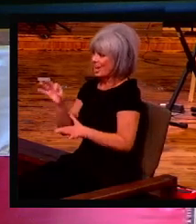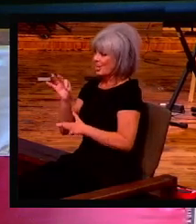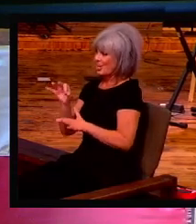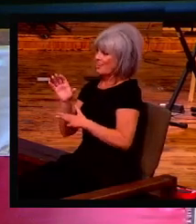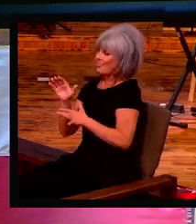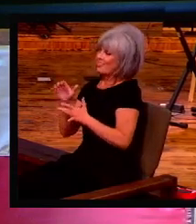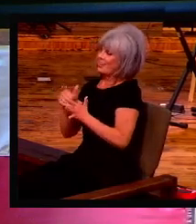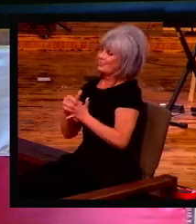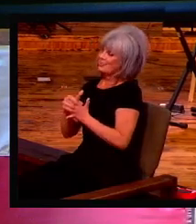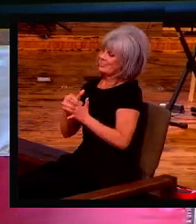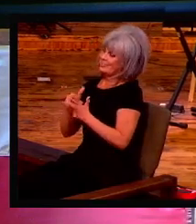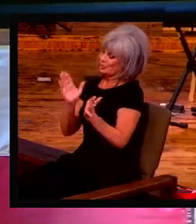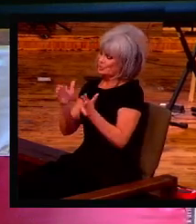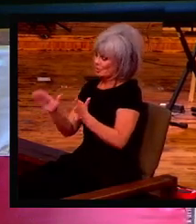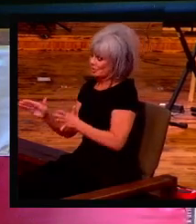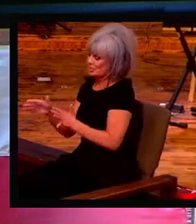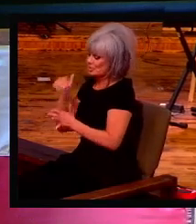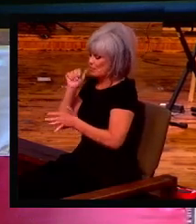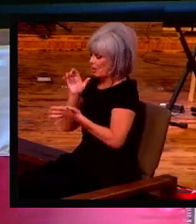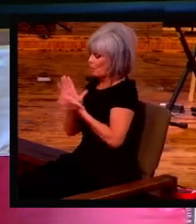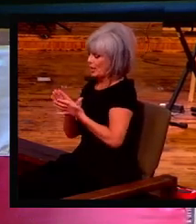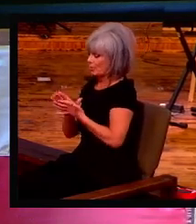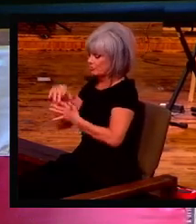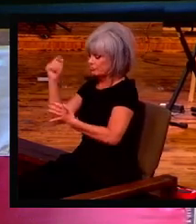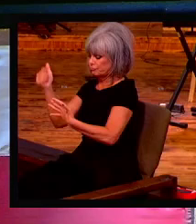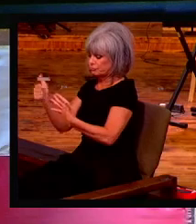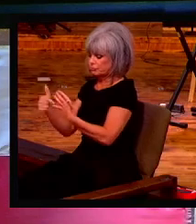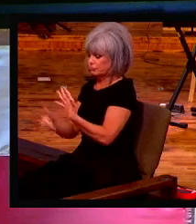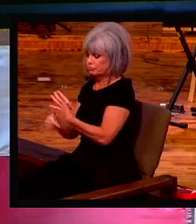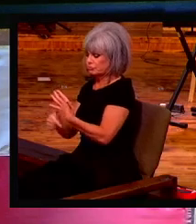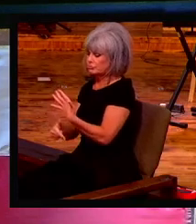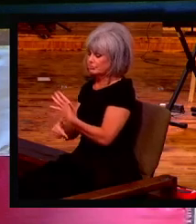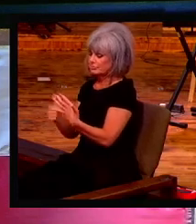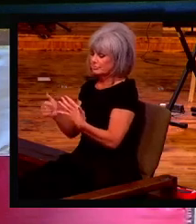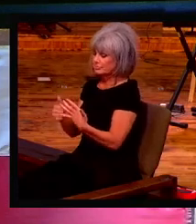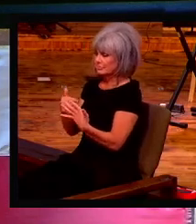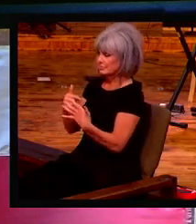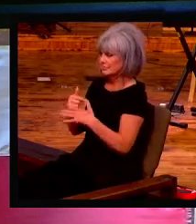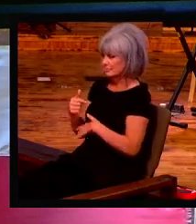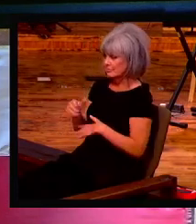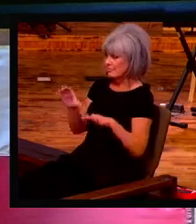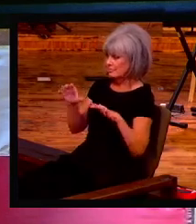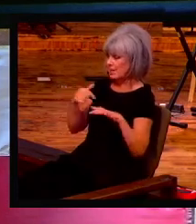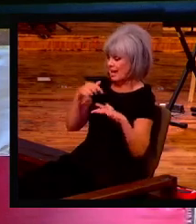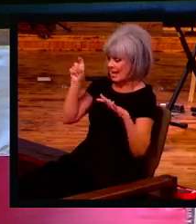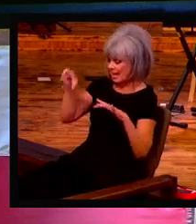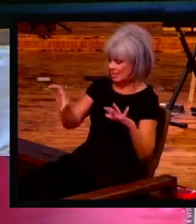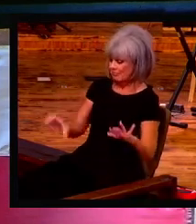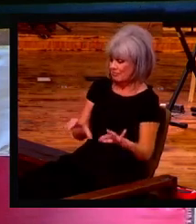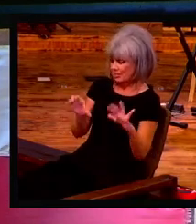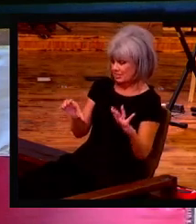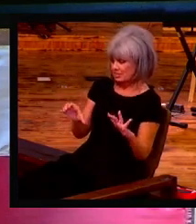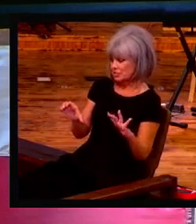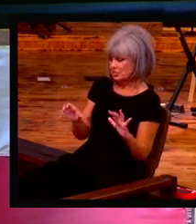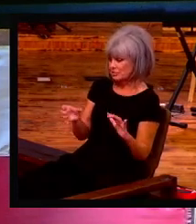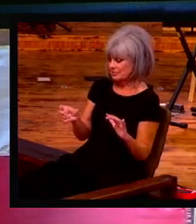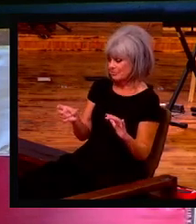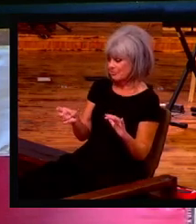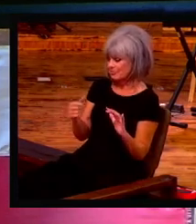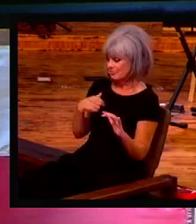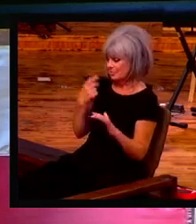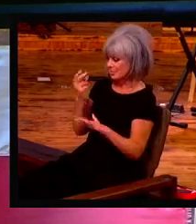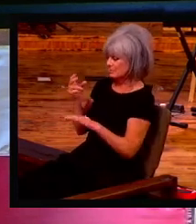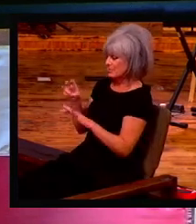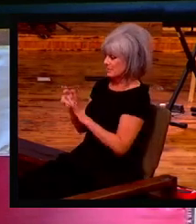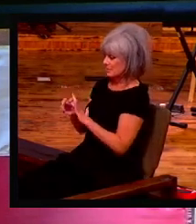once, I had to get it done. I had to follow through. And now we're sitting in the